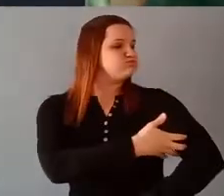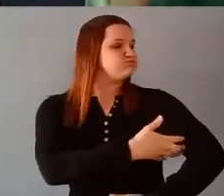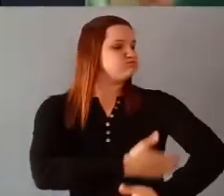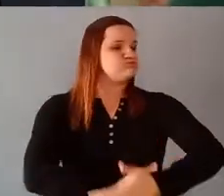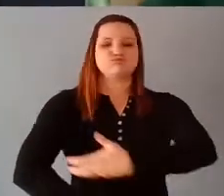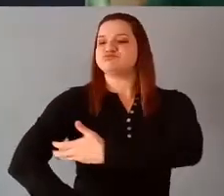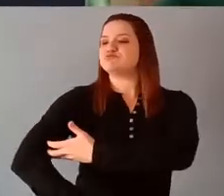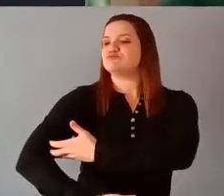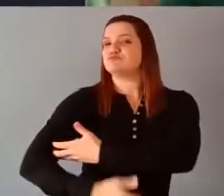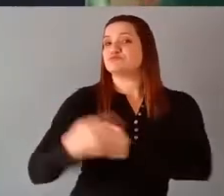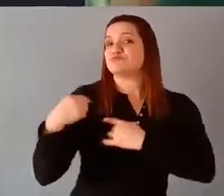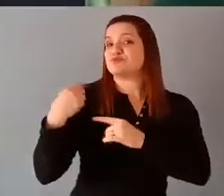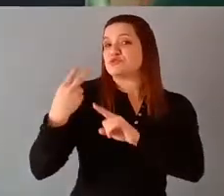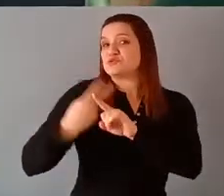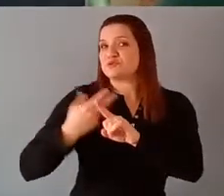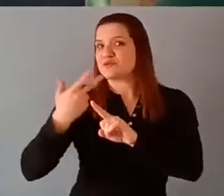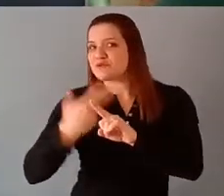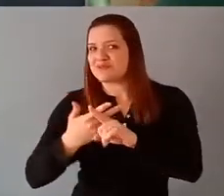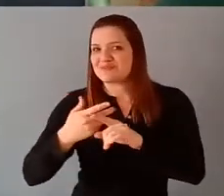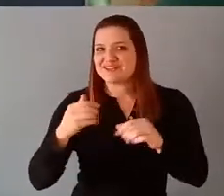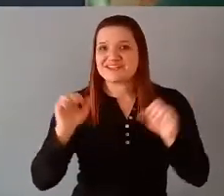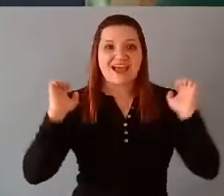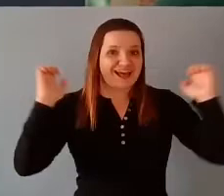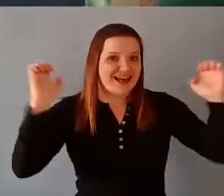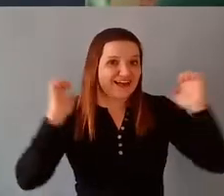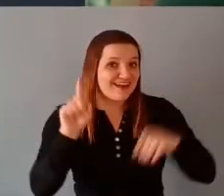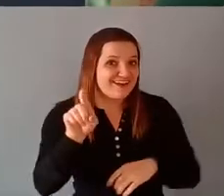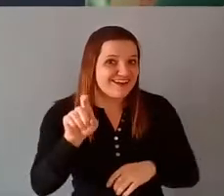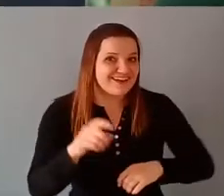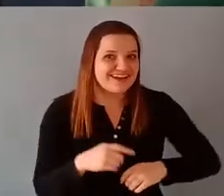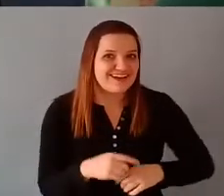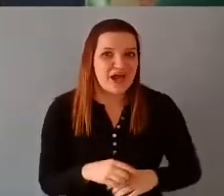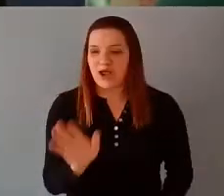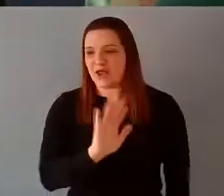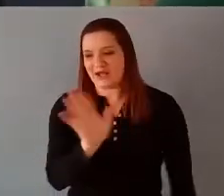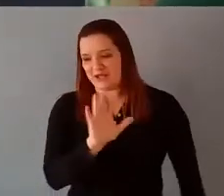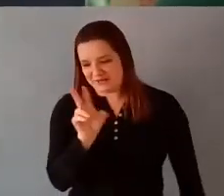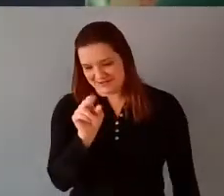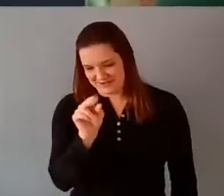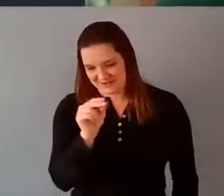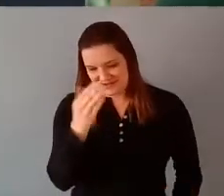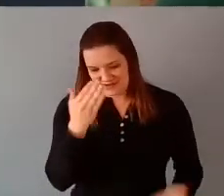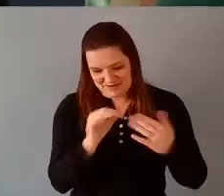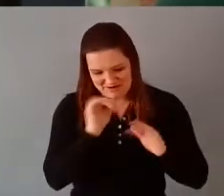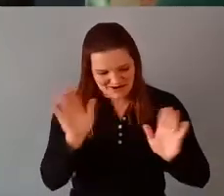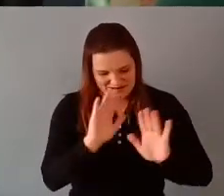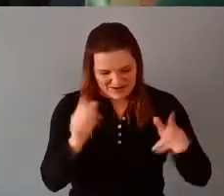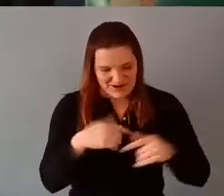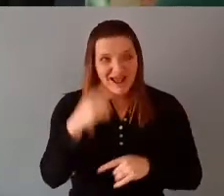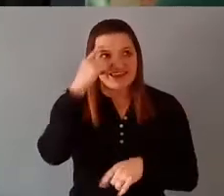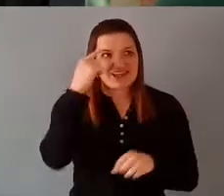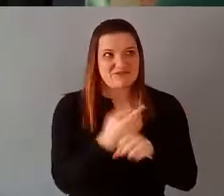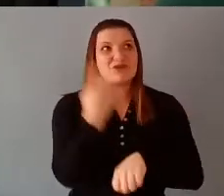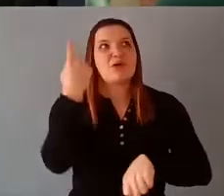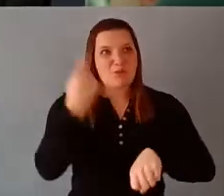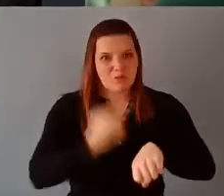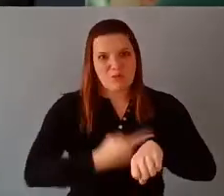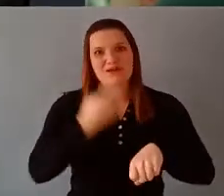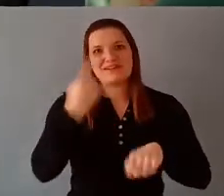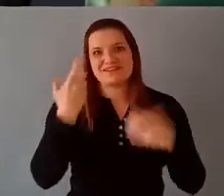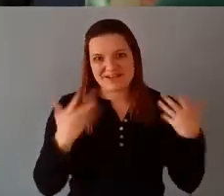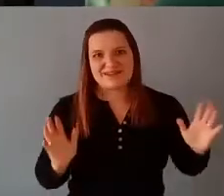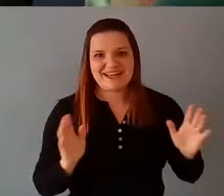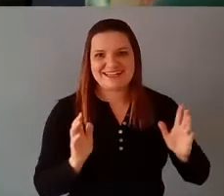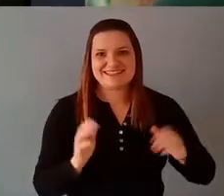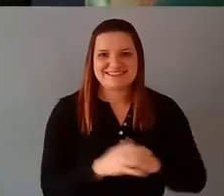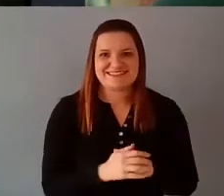next few months. No, probably not. I think I've used it once since it was installed a few weeks